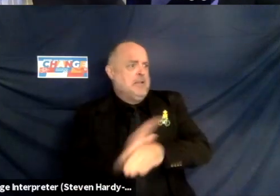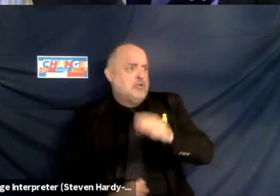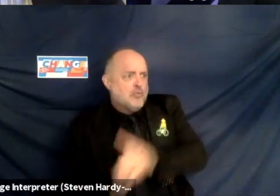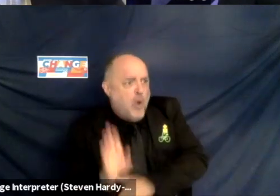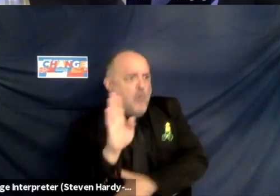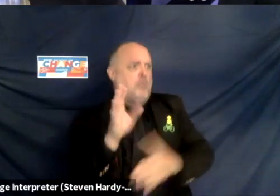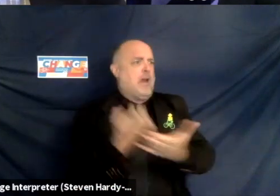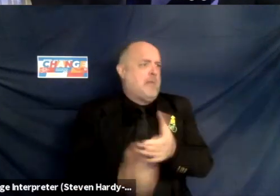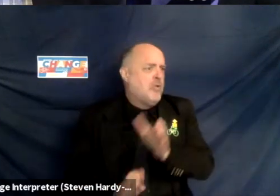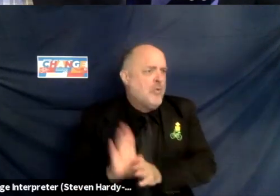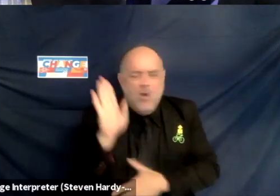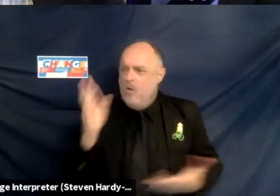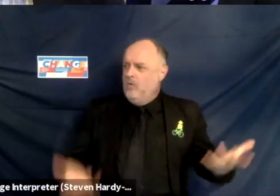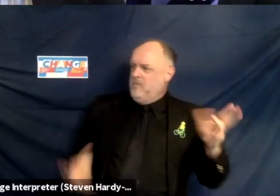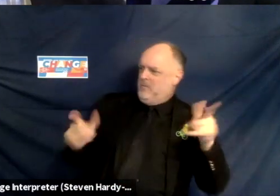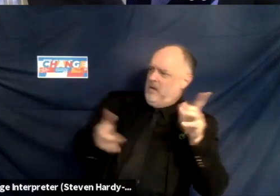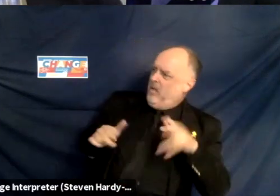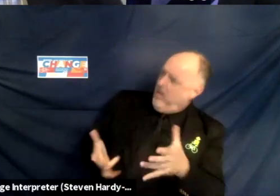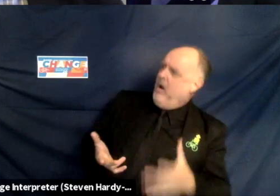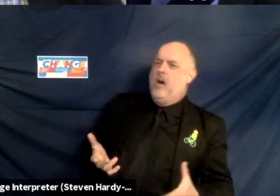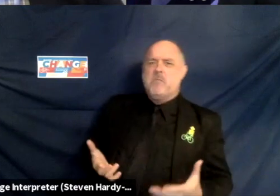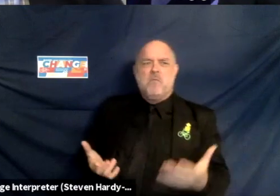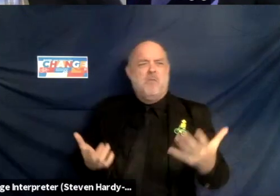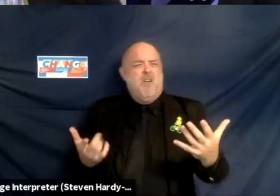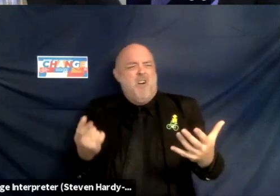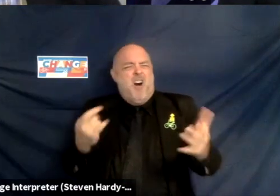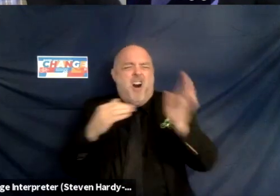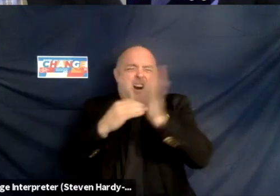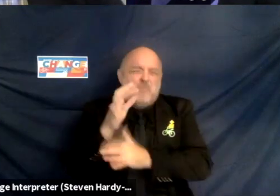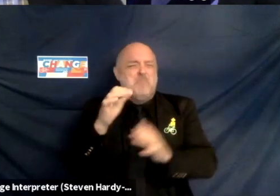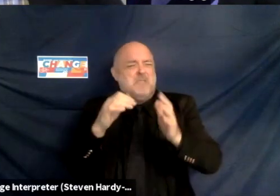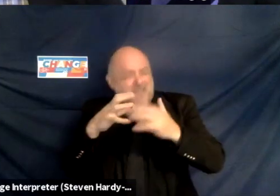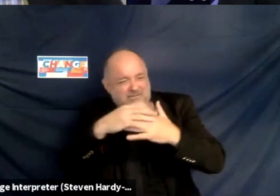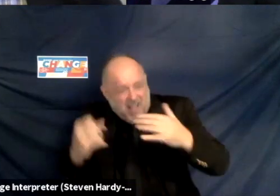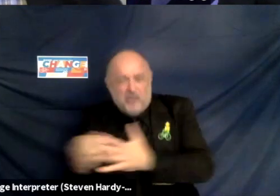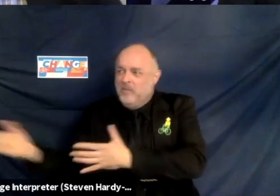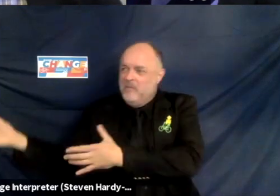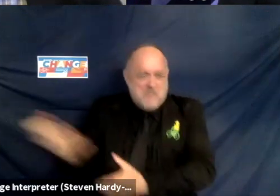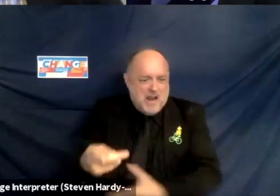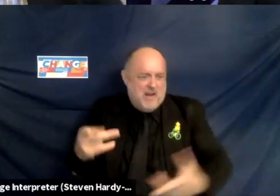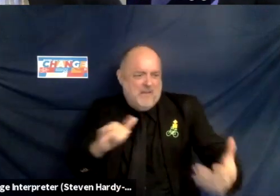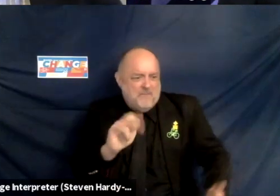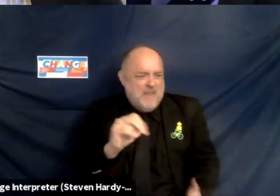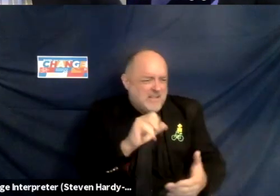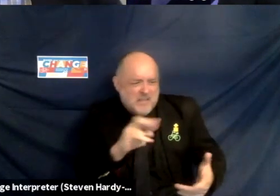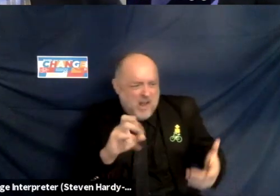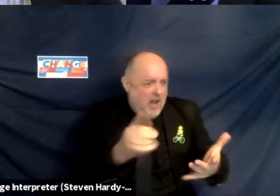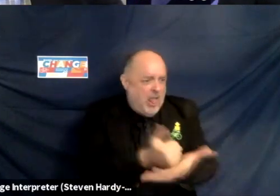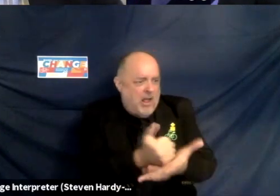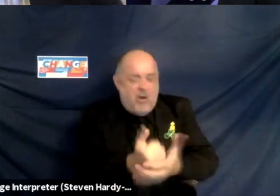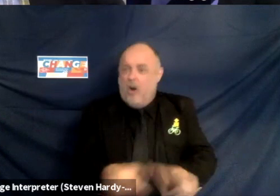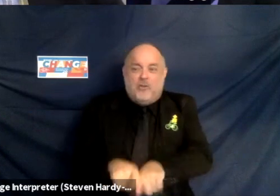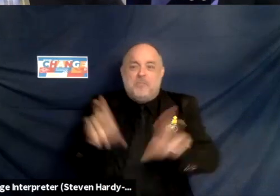previously neglected corridors, and hundreds of millions of dollars in new private investment in the once emptying downtown. Plus, people